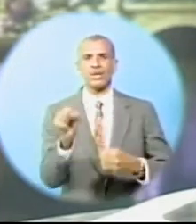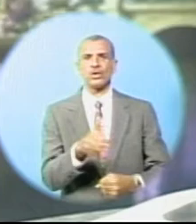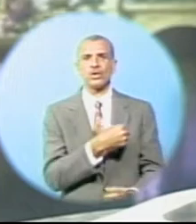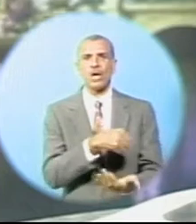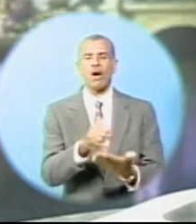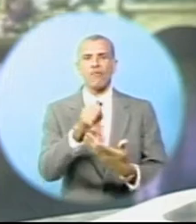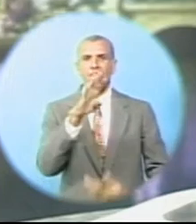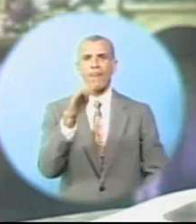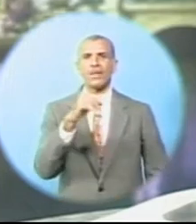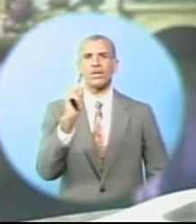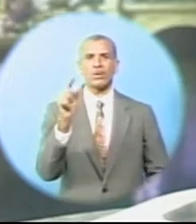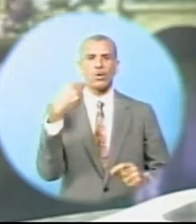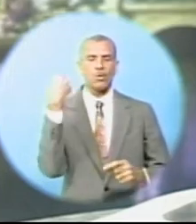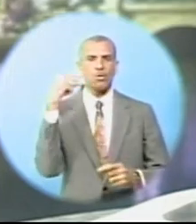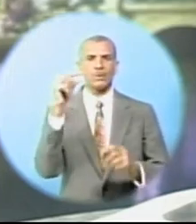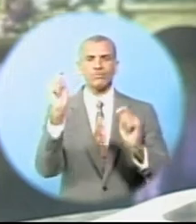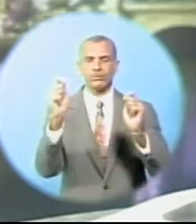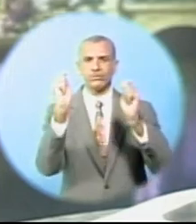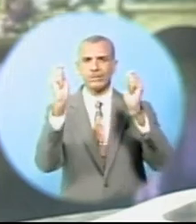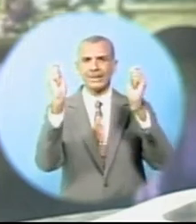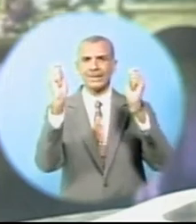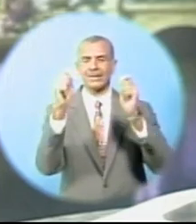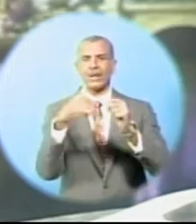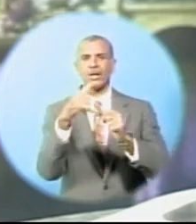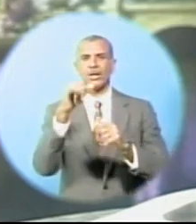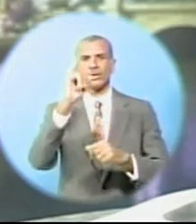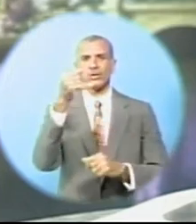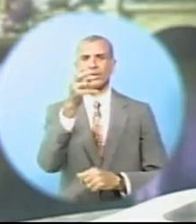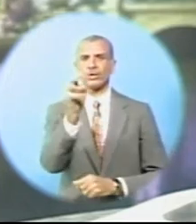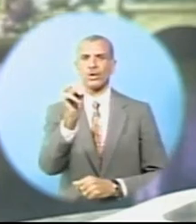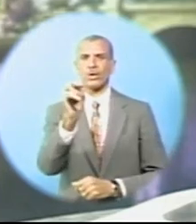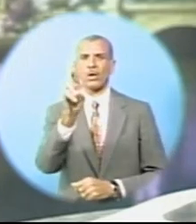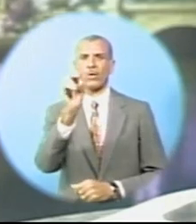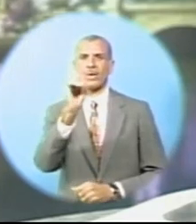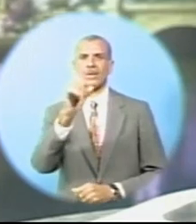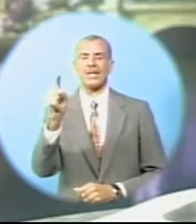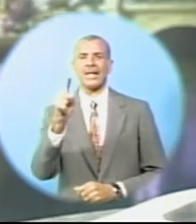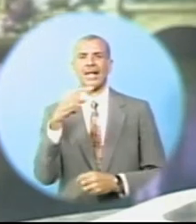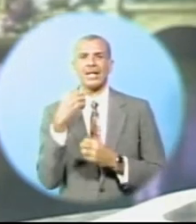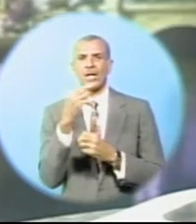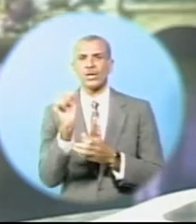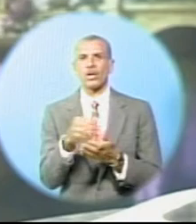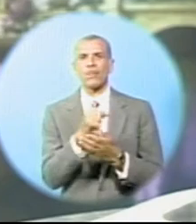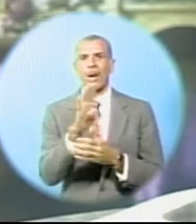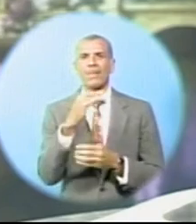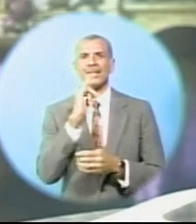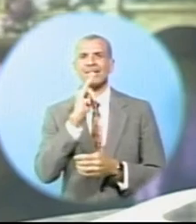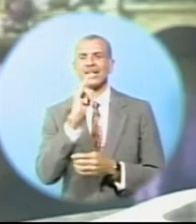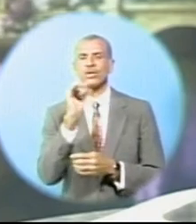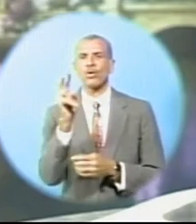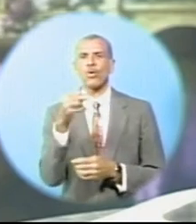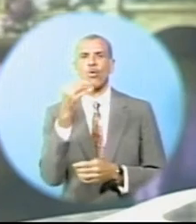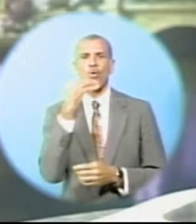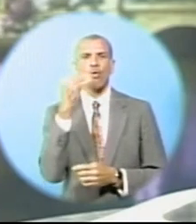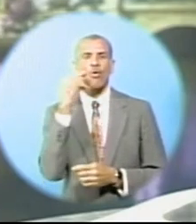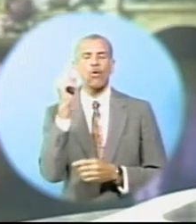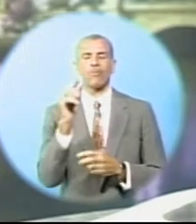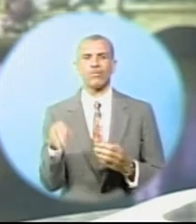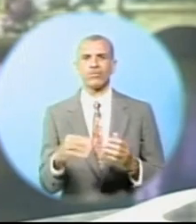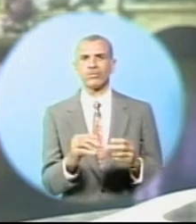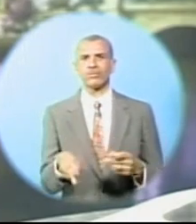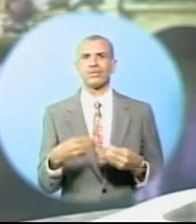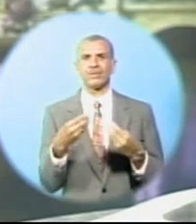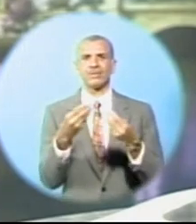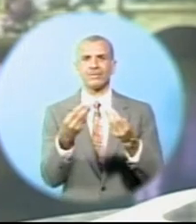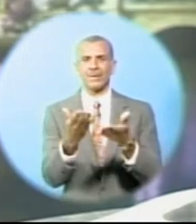Barbados' Golden Jubilee celebrations. John Rowett donated his song, Barbados is Home, after news emerged that none of